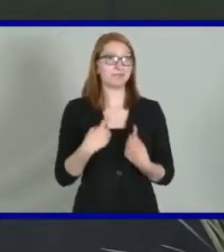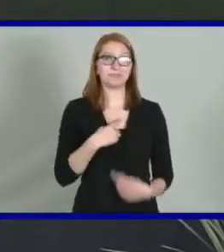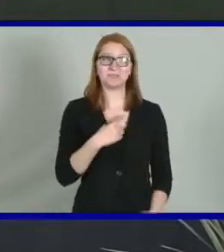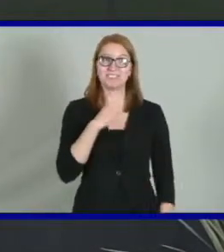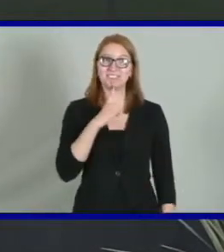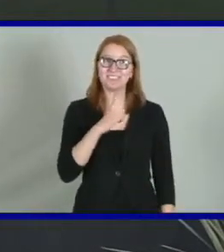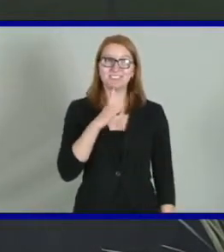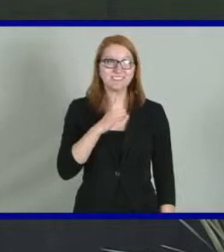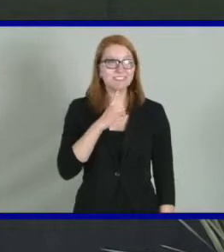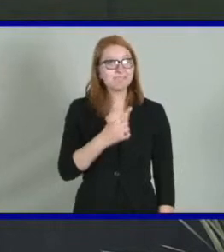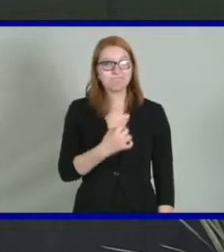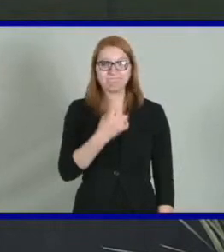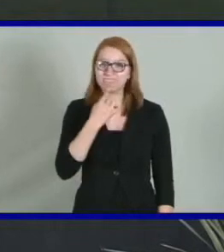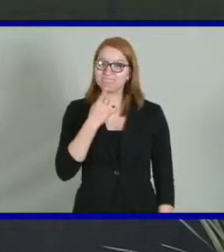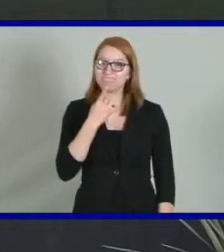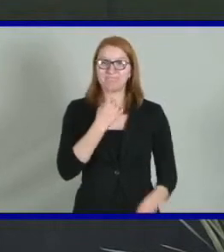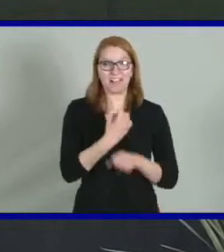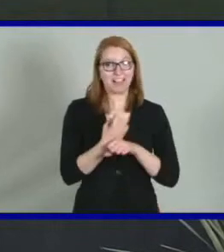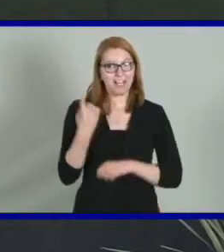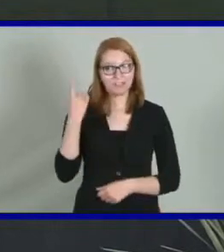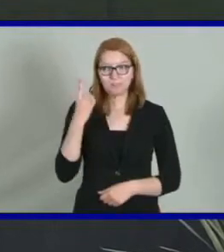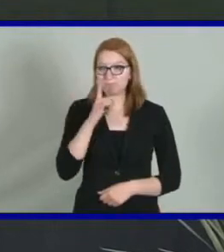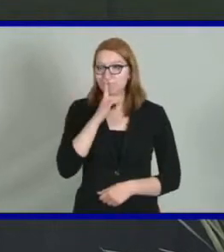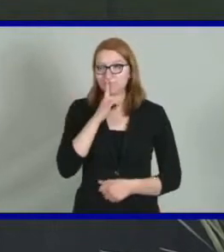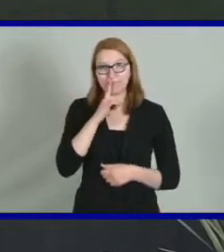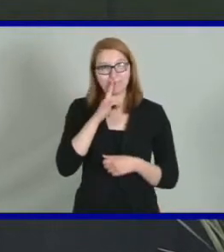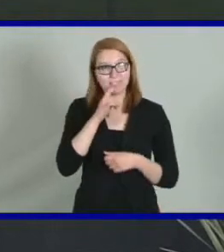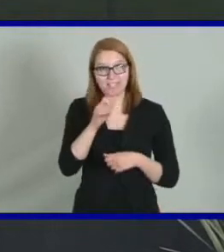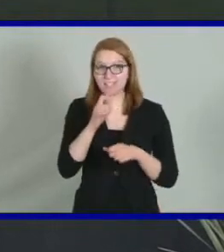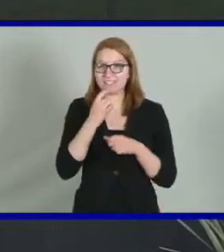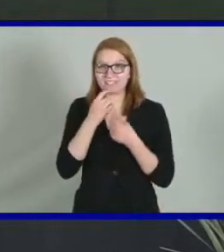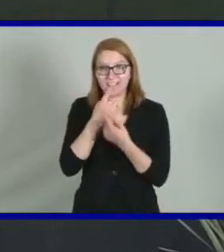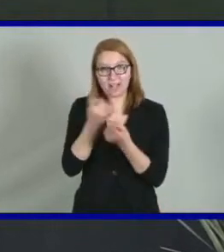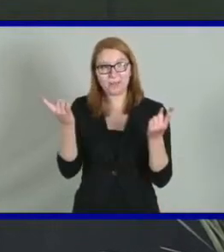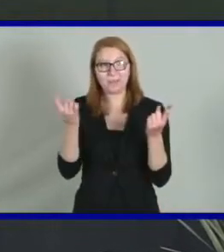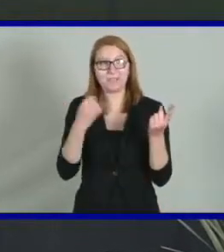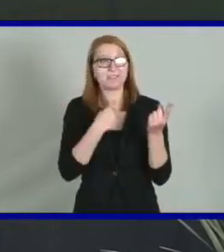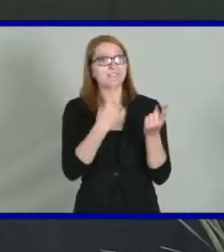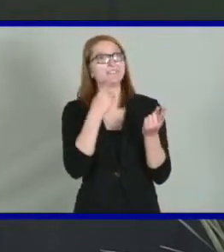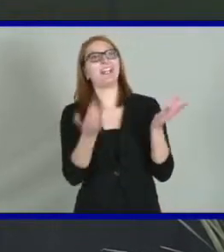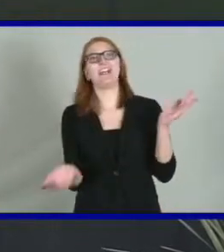able to say that to you last year. So I'm going to say it again.